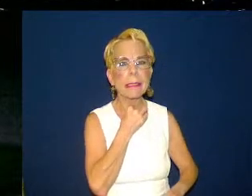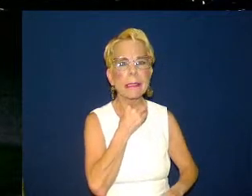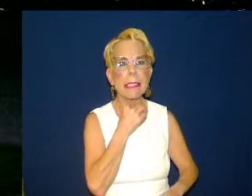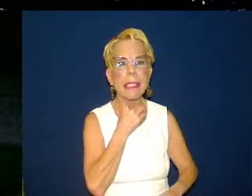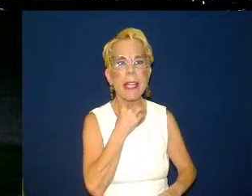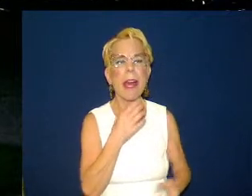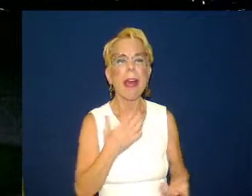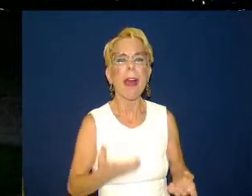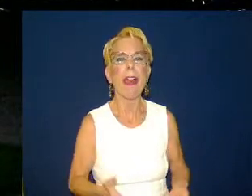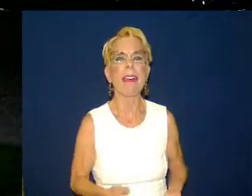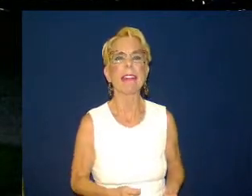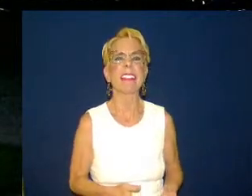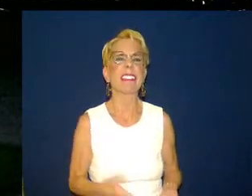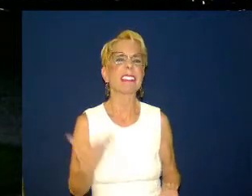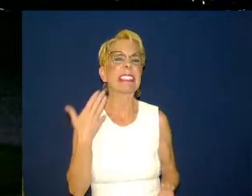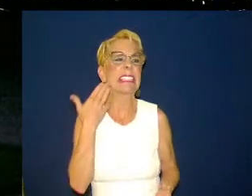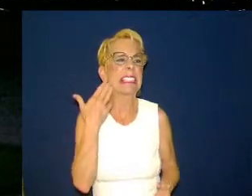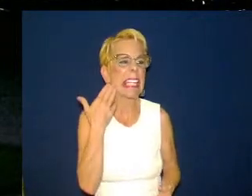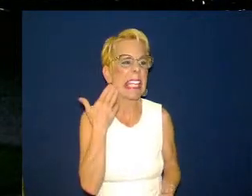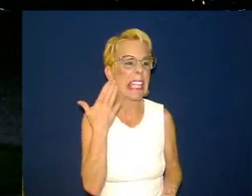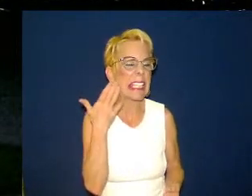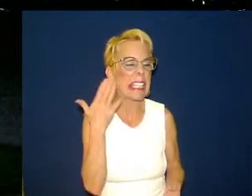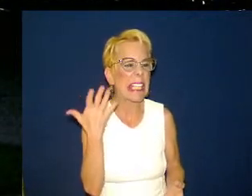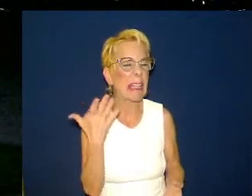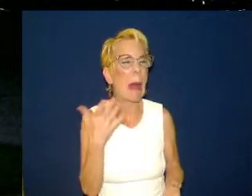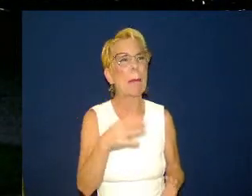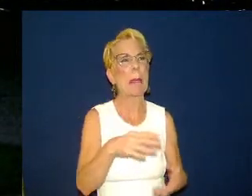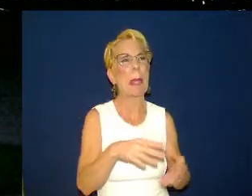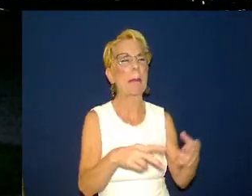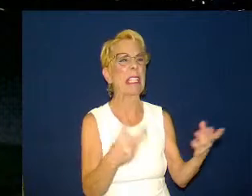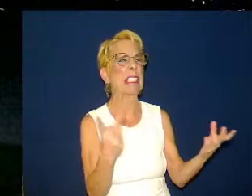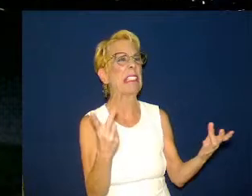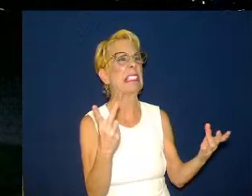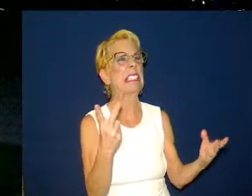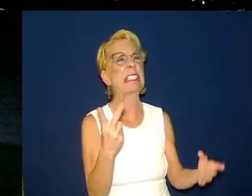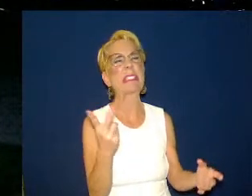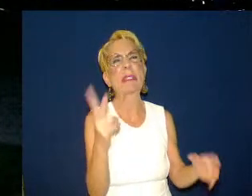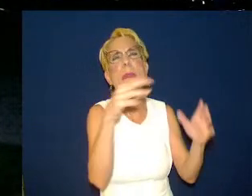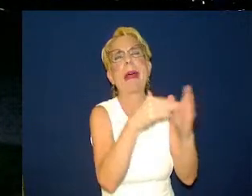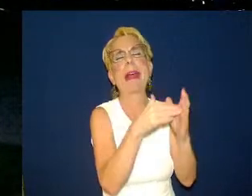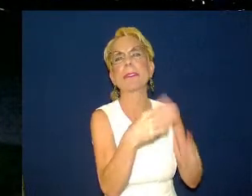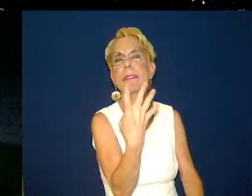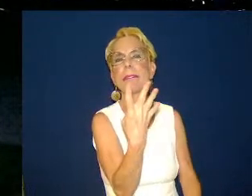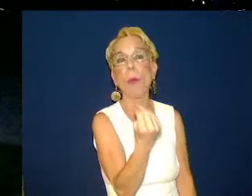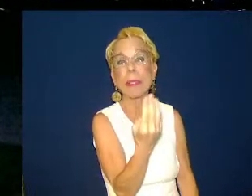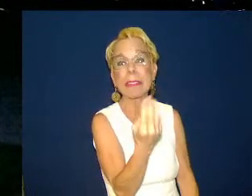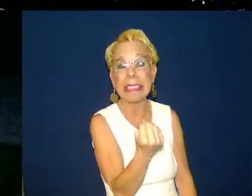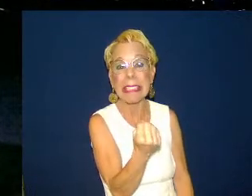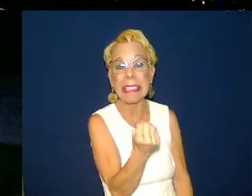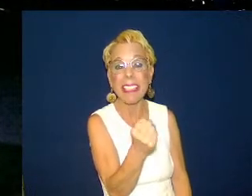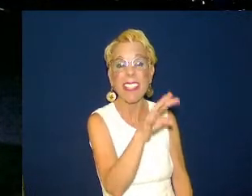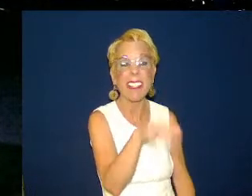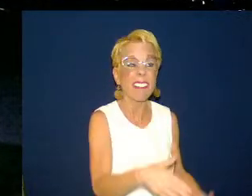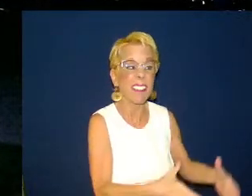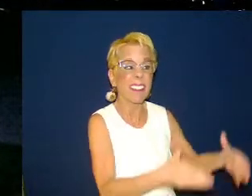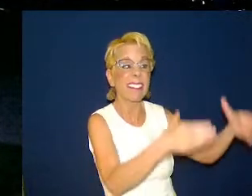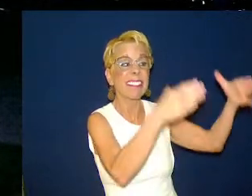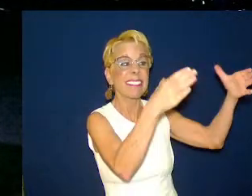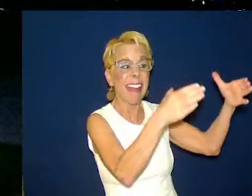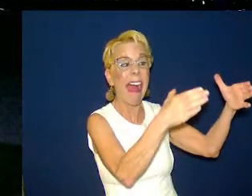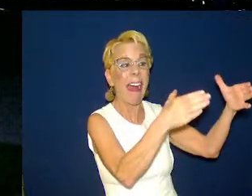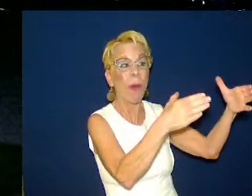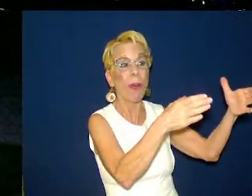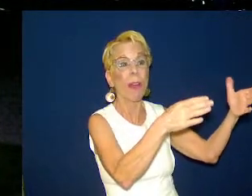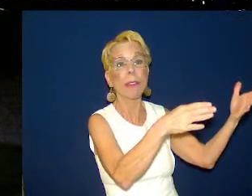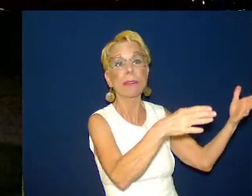there beside the Leaning Tower of Pisa that is supposed to fall on. That's where the scientists meet whenever they go there every year. They